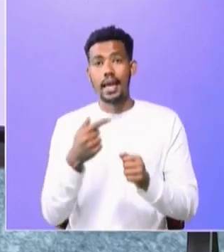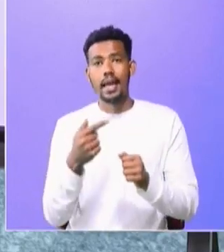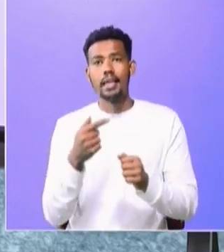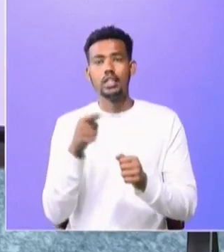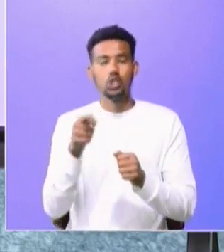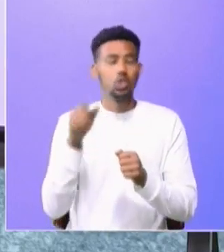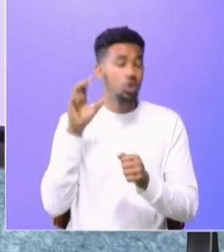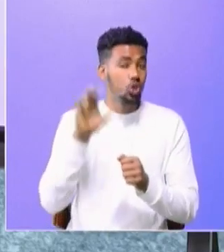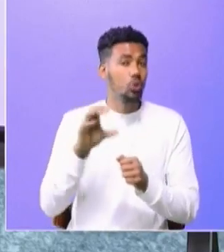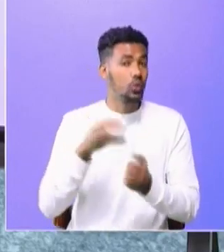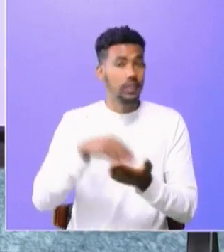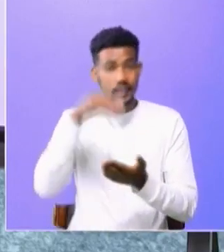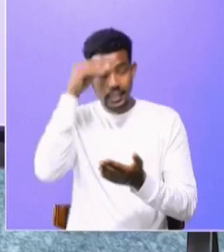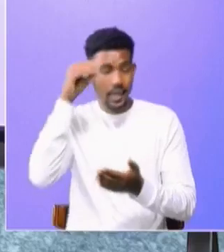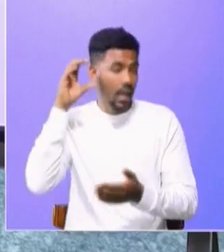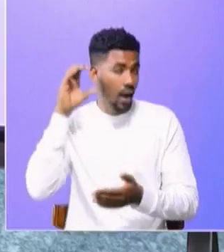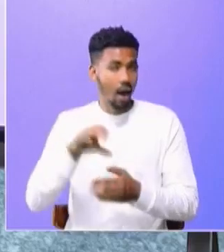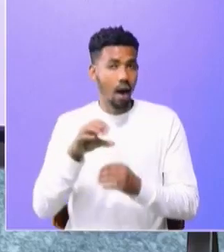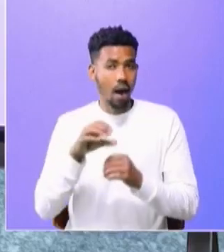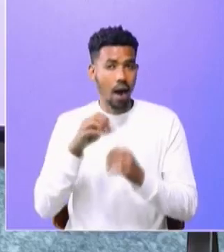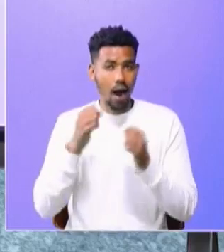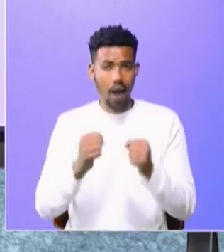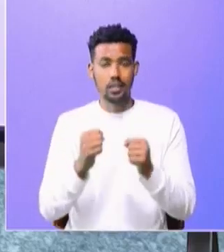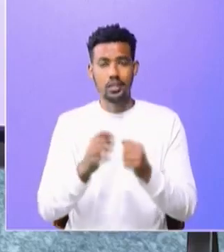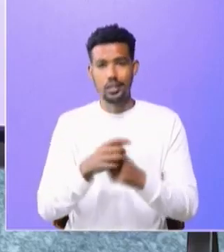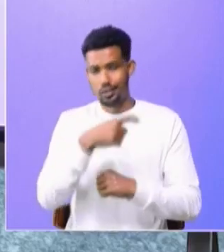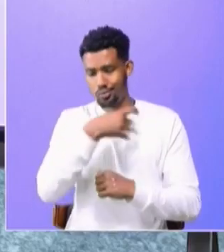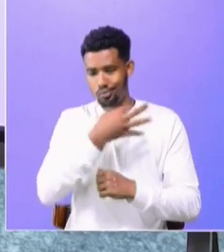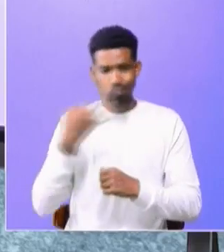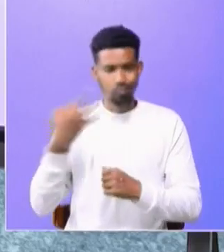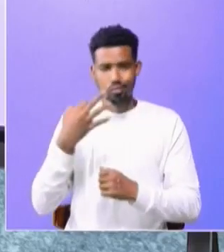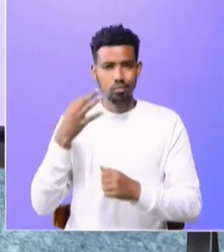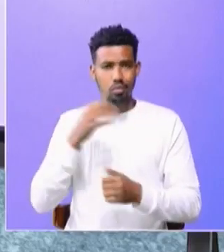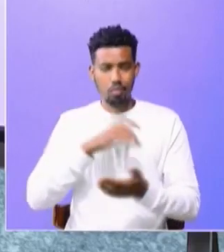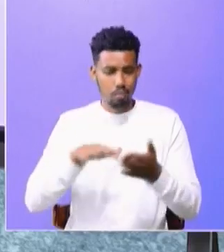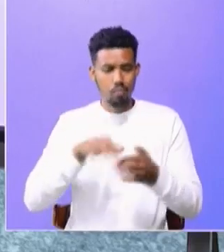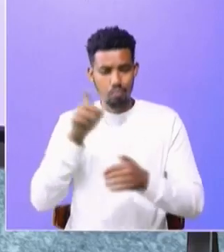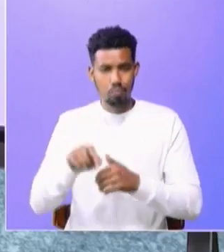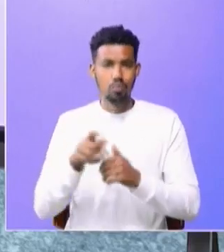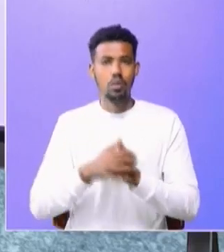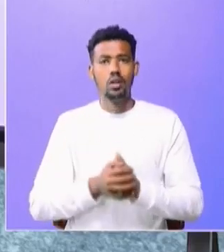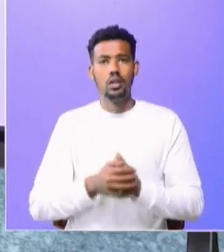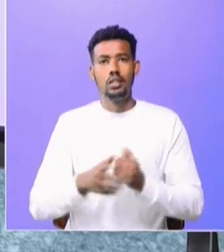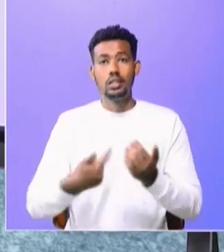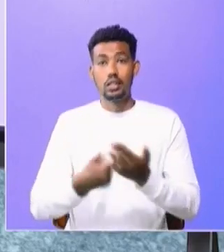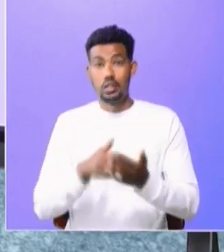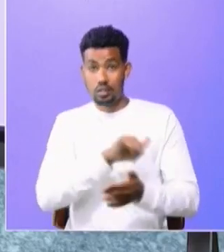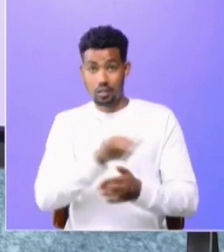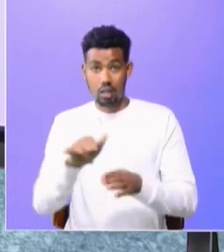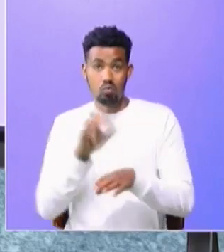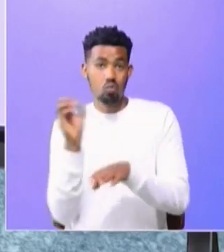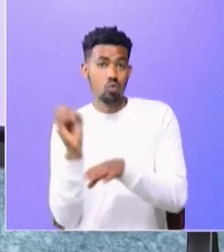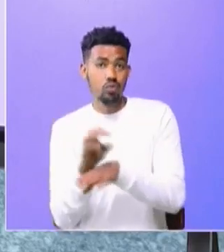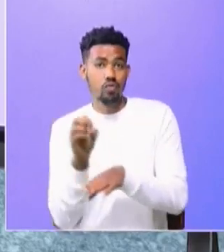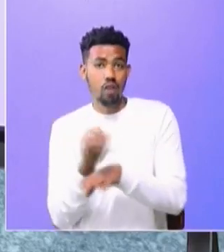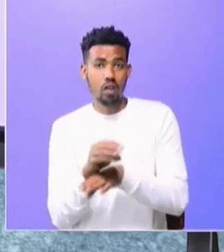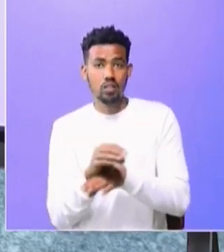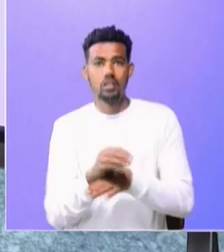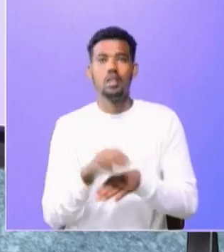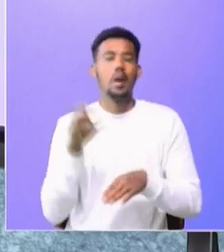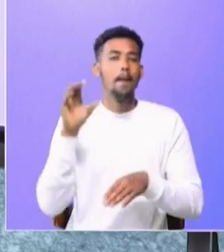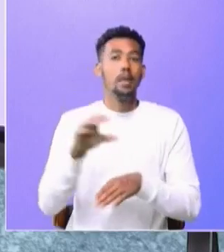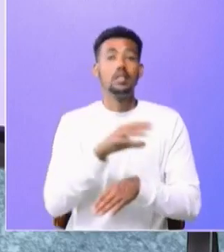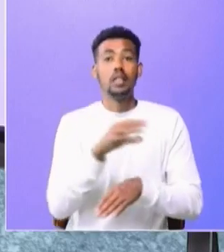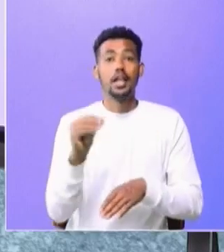you should study hard. You should study hard. It looks advice. The difference between must and